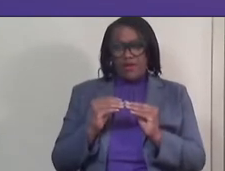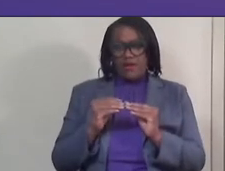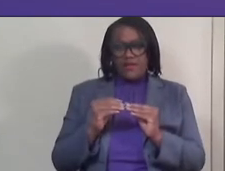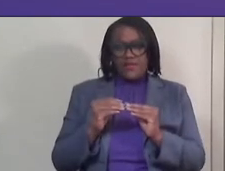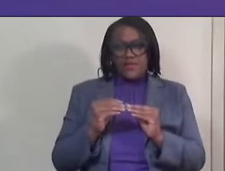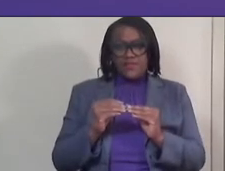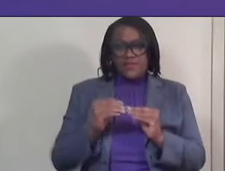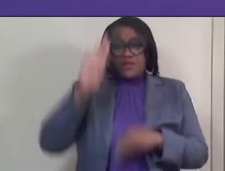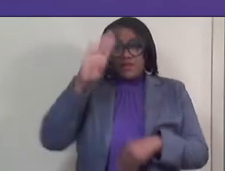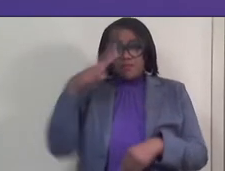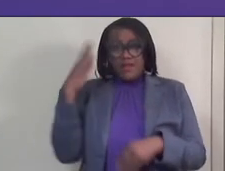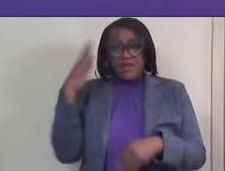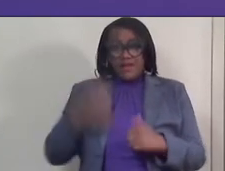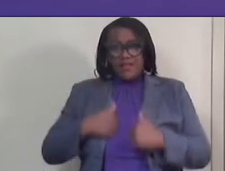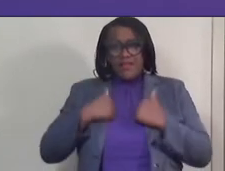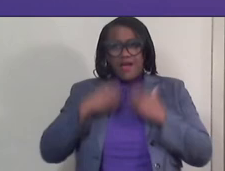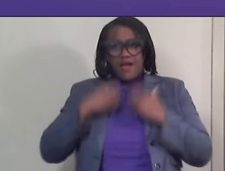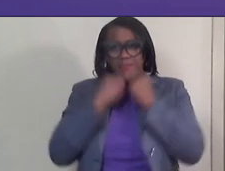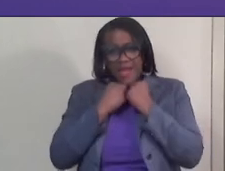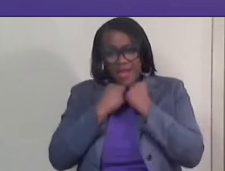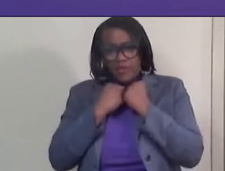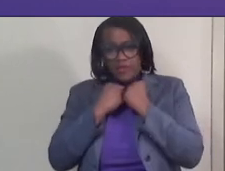Black lives matter.